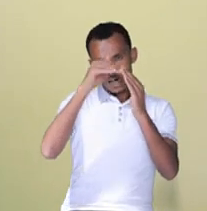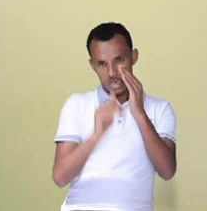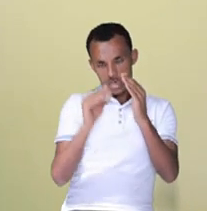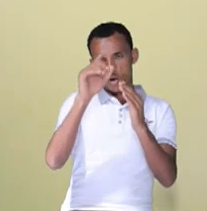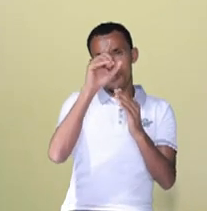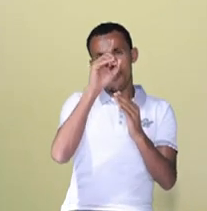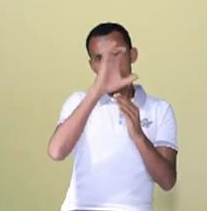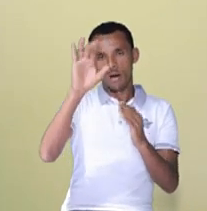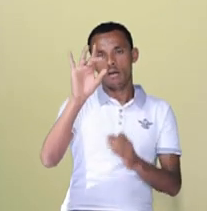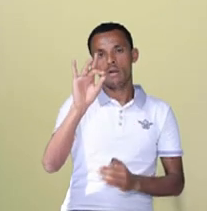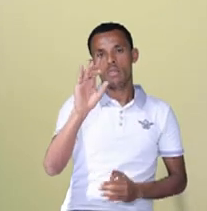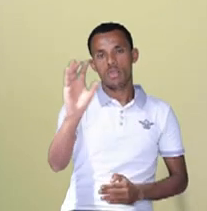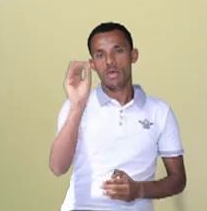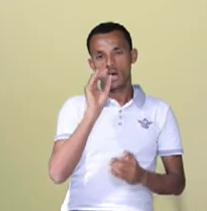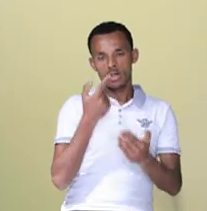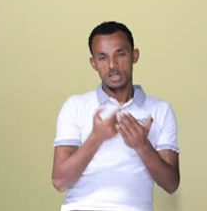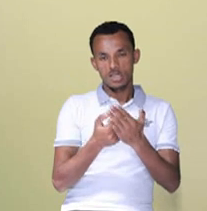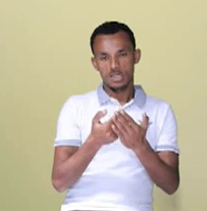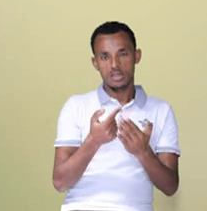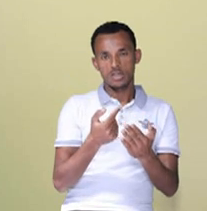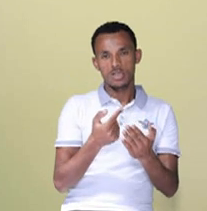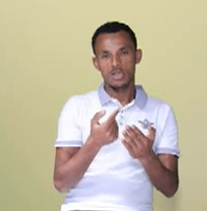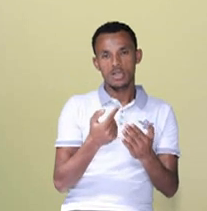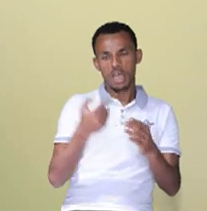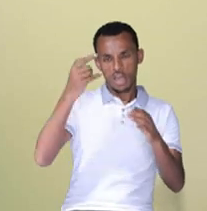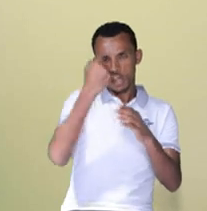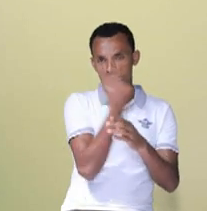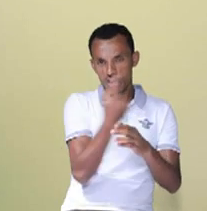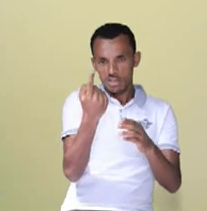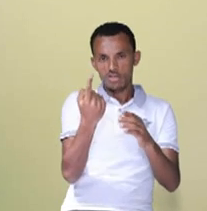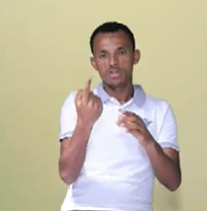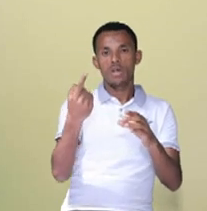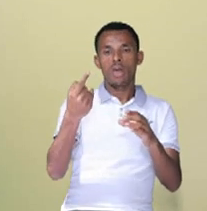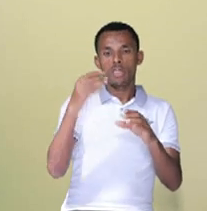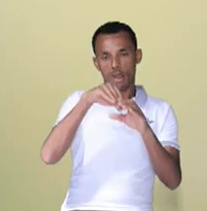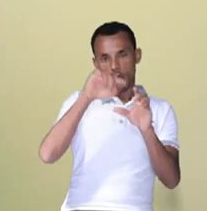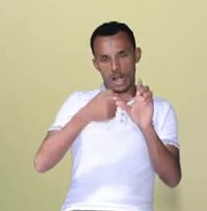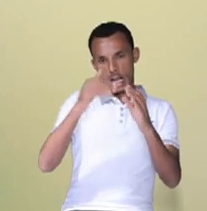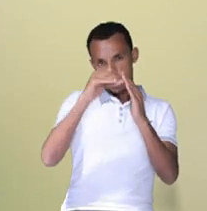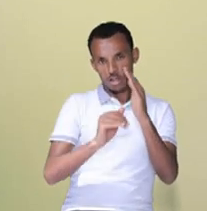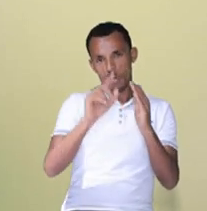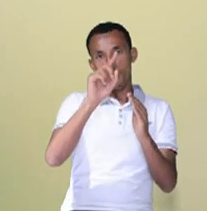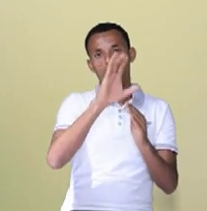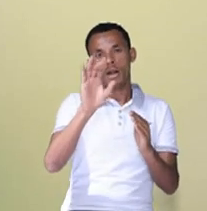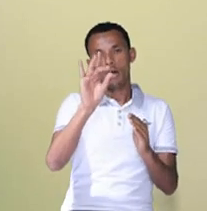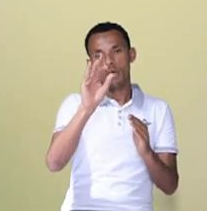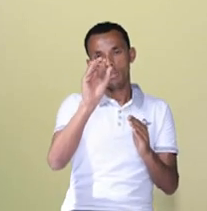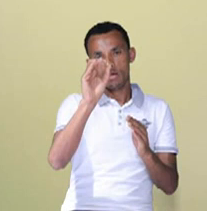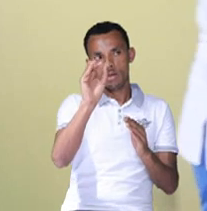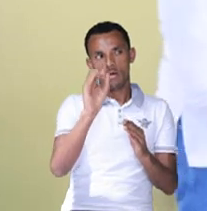Again, this one one less than each interior angle less than 180 degrees.